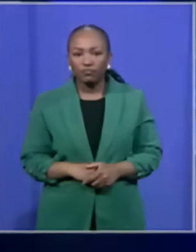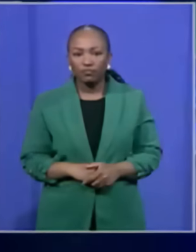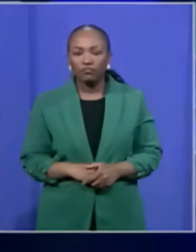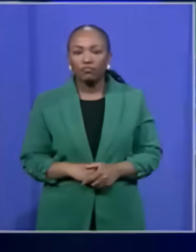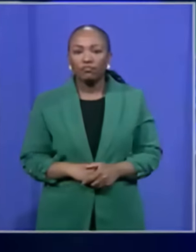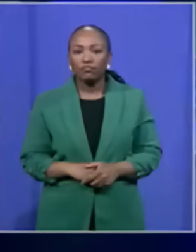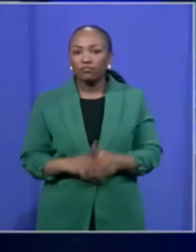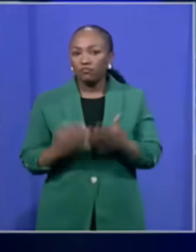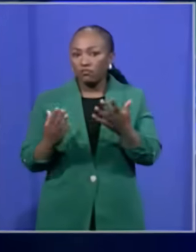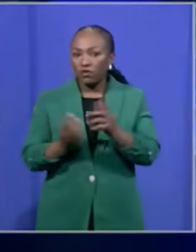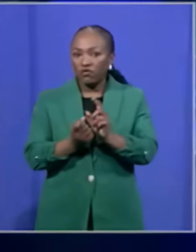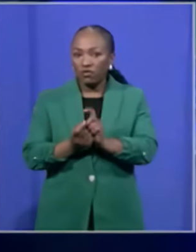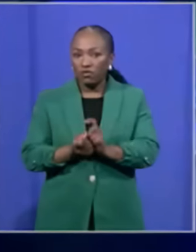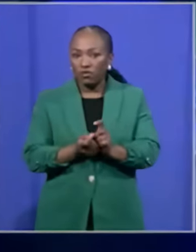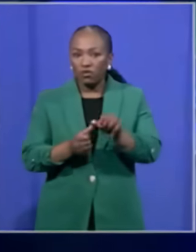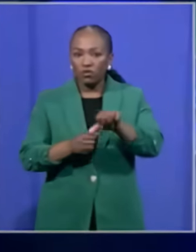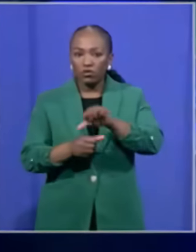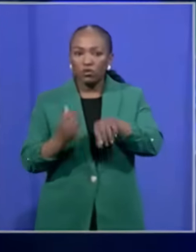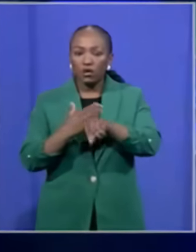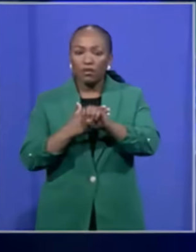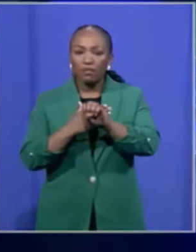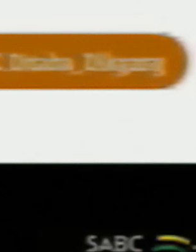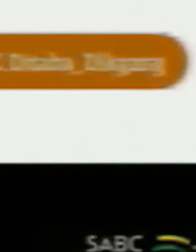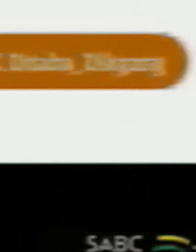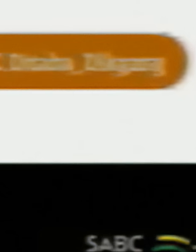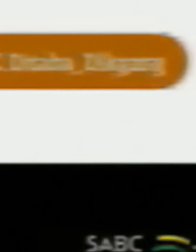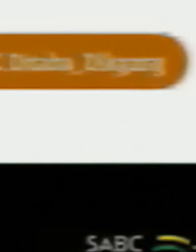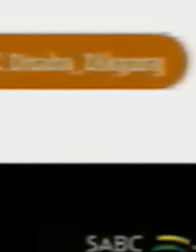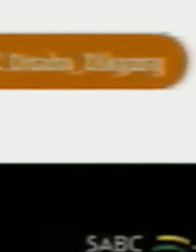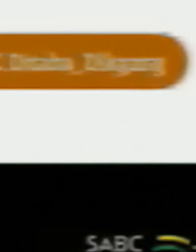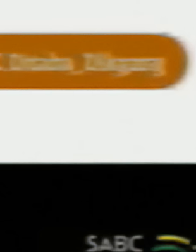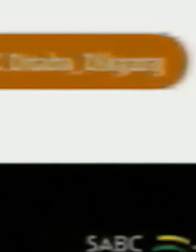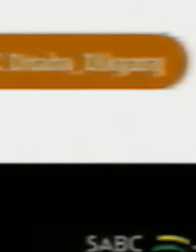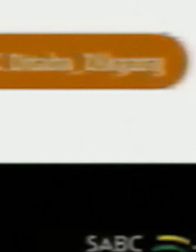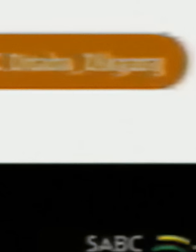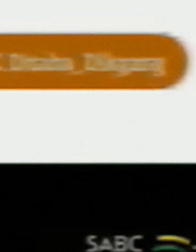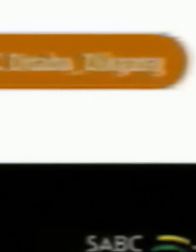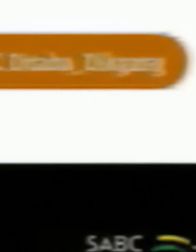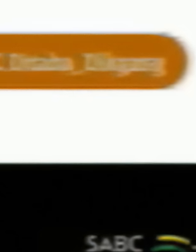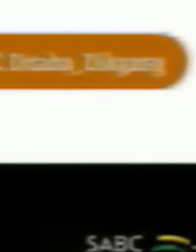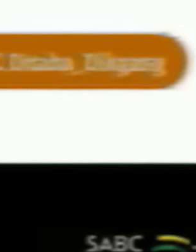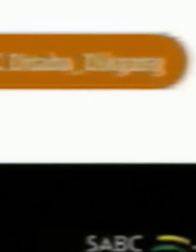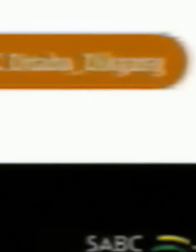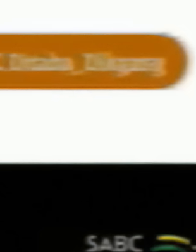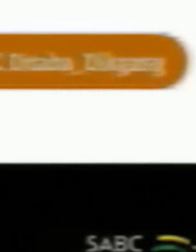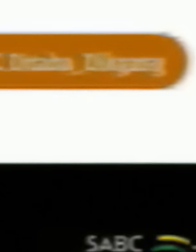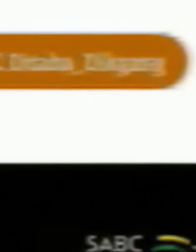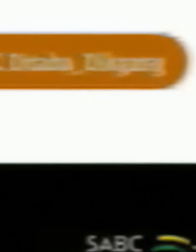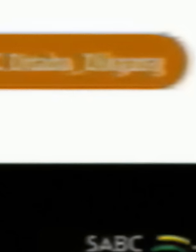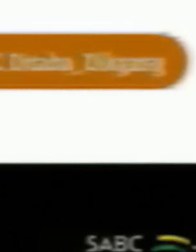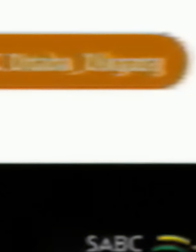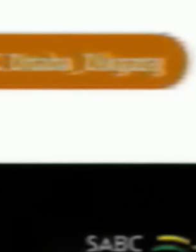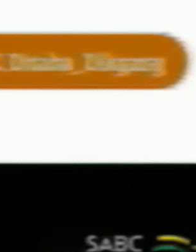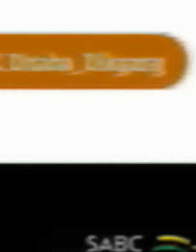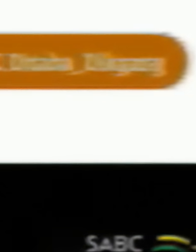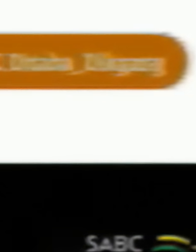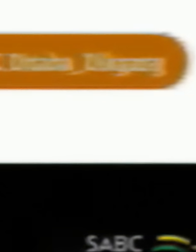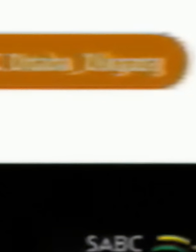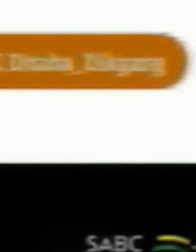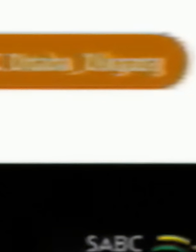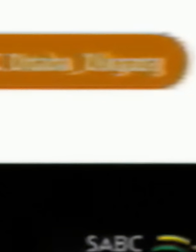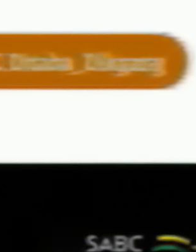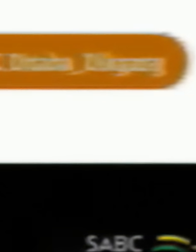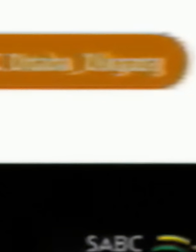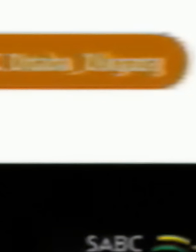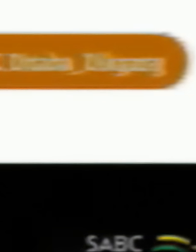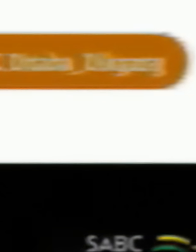Moyo ka ikopanya le rona ho social media ka ha re a fumaneha ho Facebook ka ditaba dikgang _X ke @ditaba_dikgang le ho phehisa